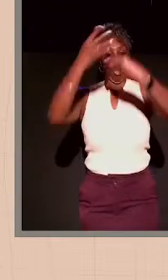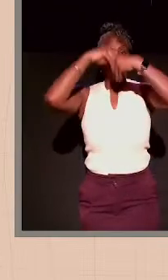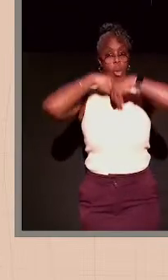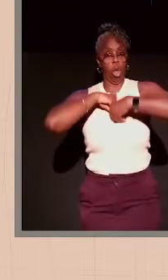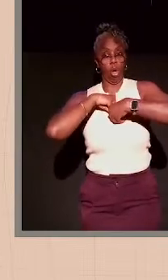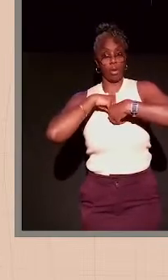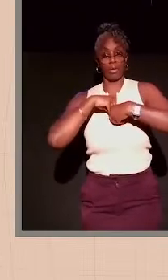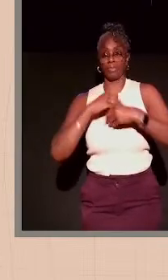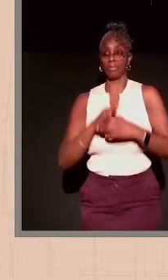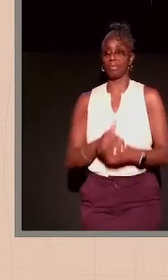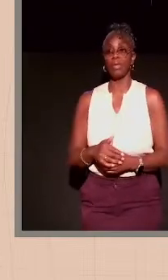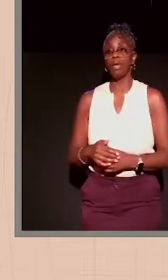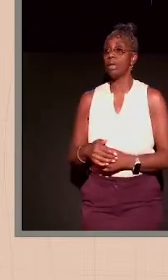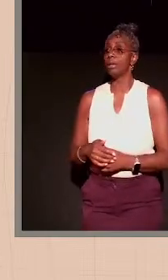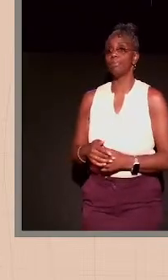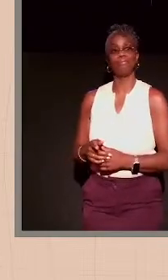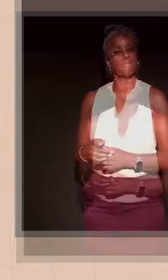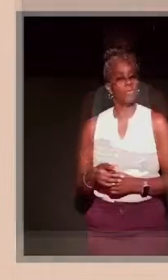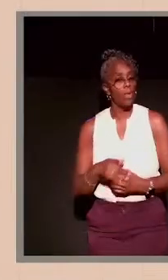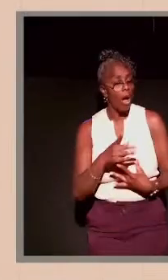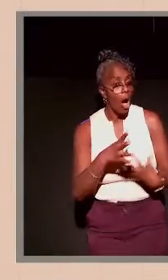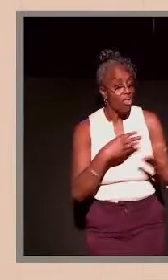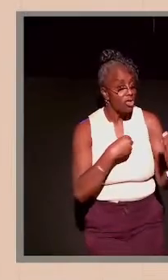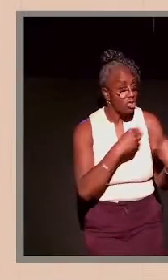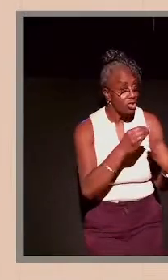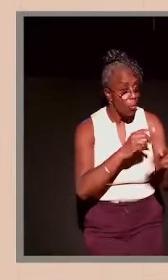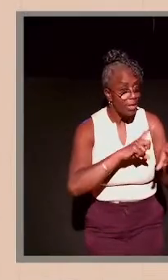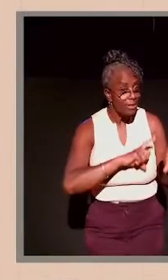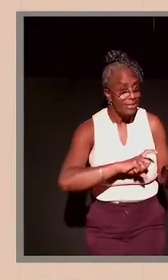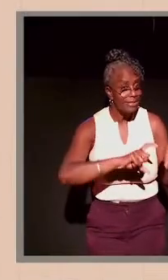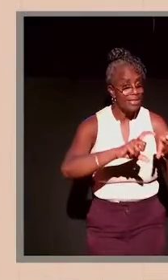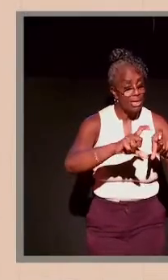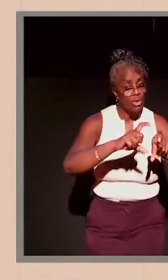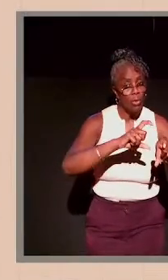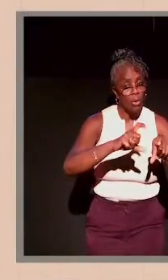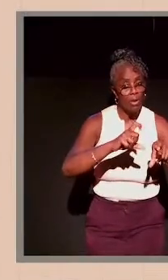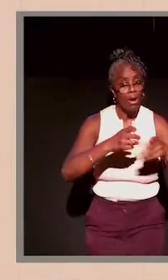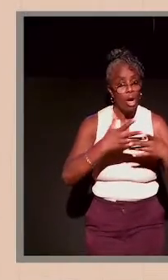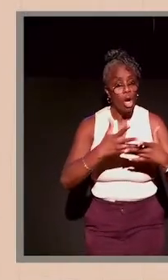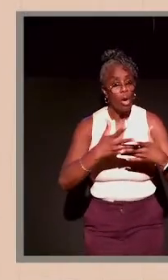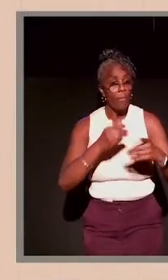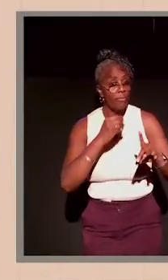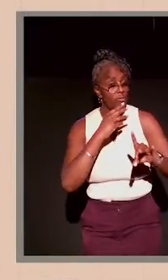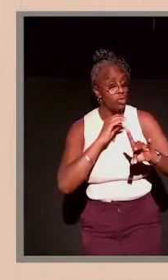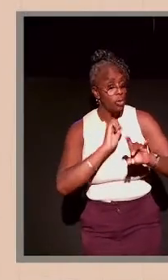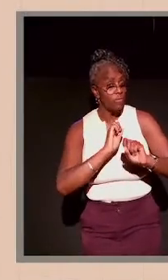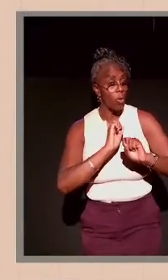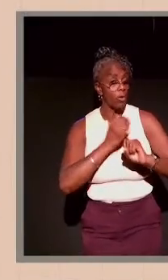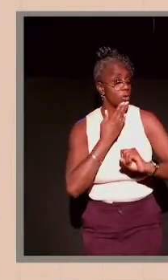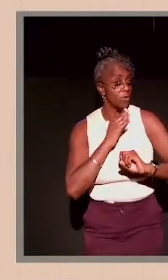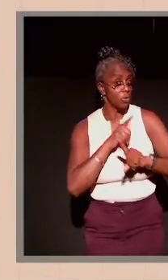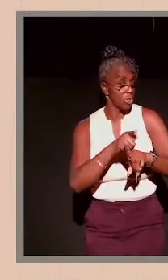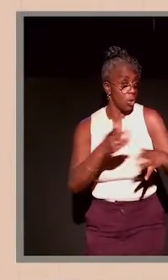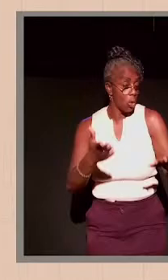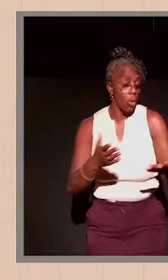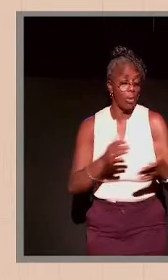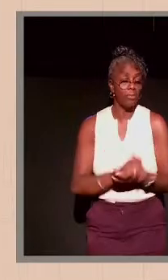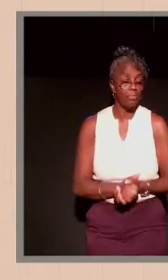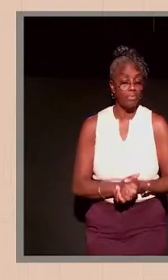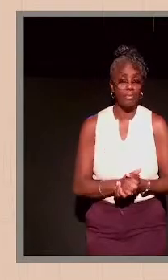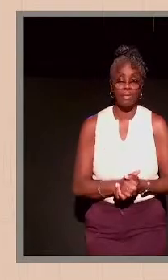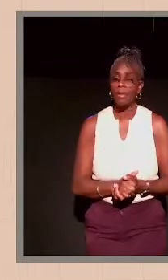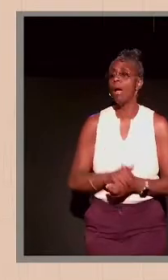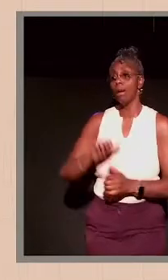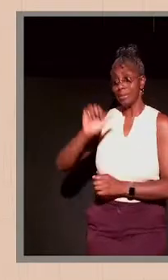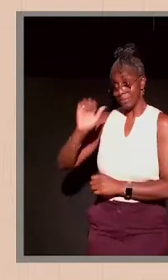Oh, amazing. And have you found that the software has then continued to be accessible to you over time? Has it kind of grown with you? I